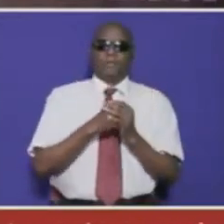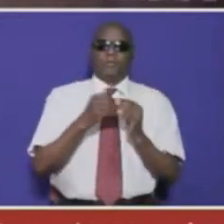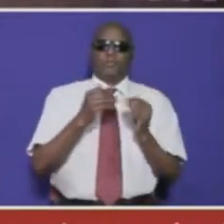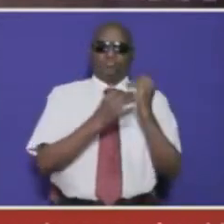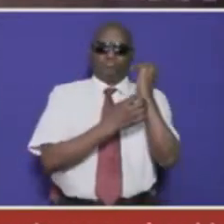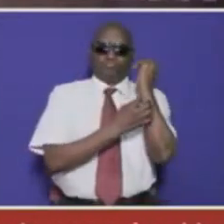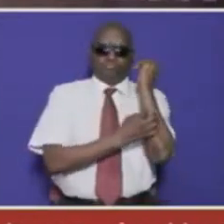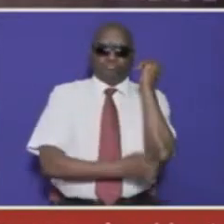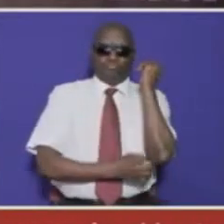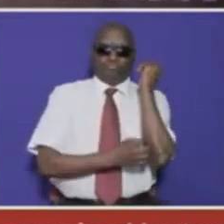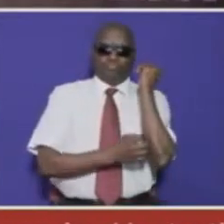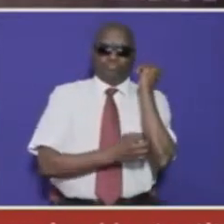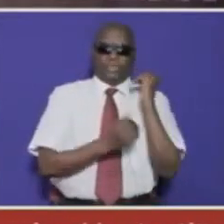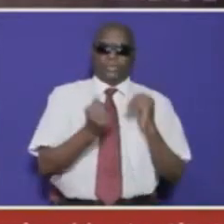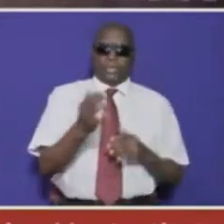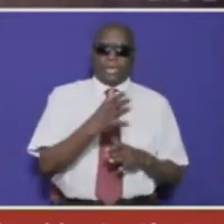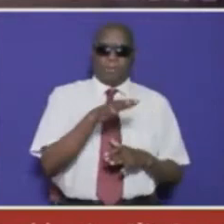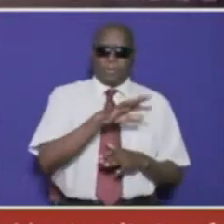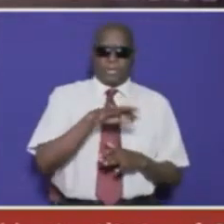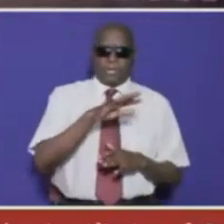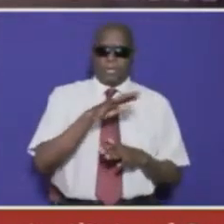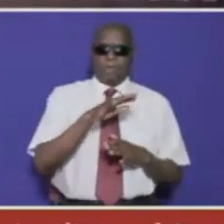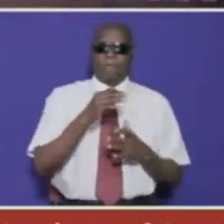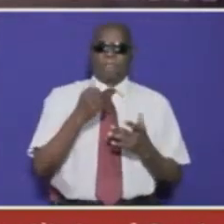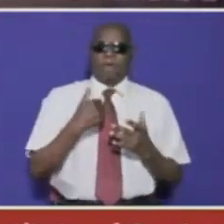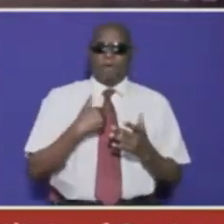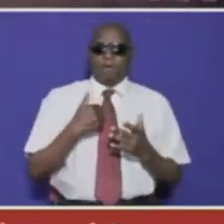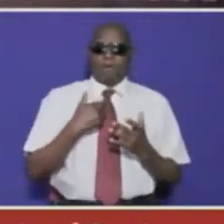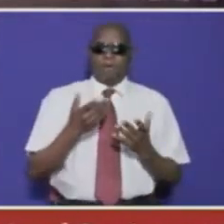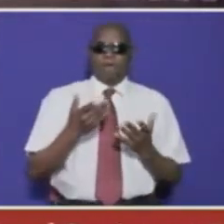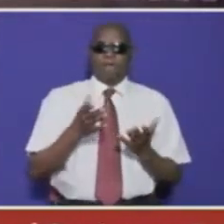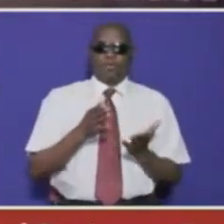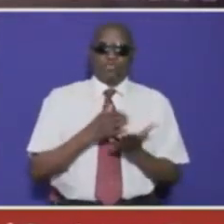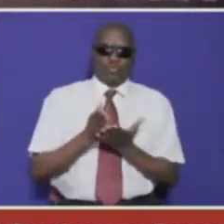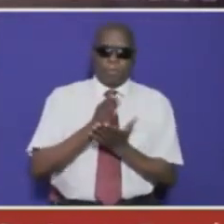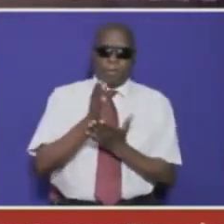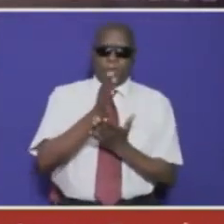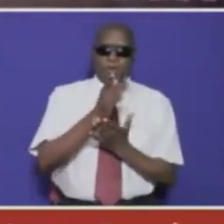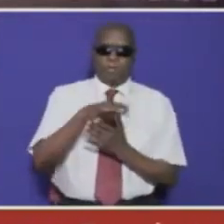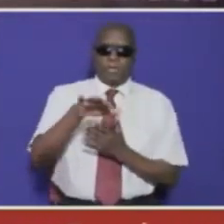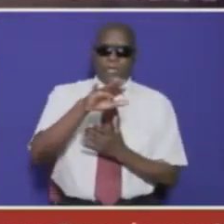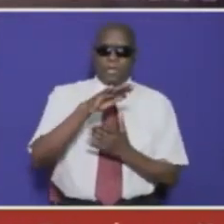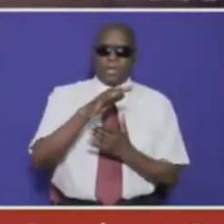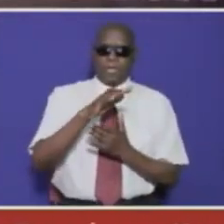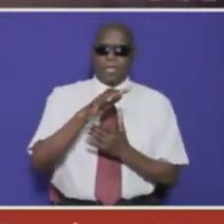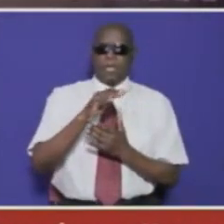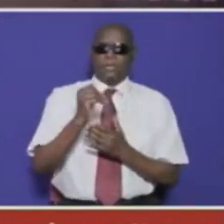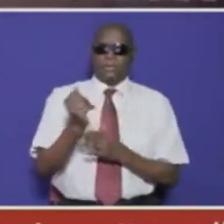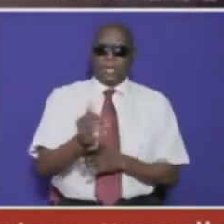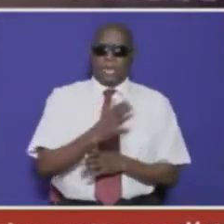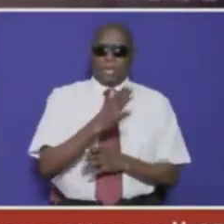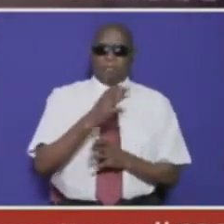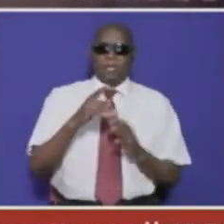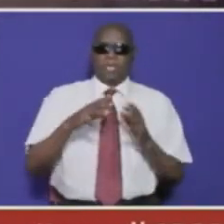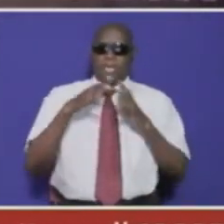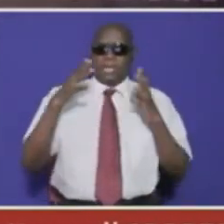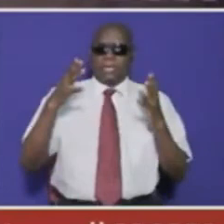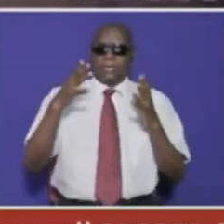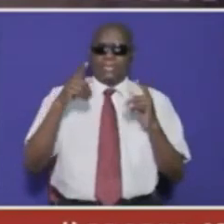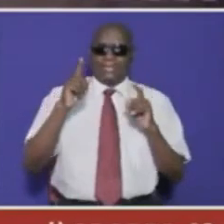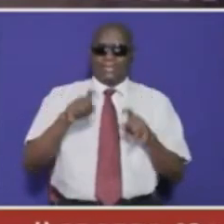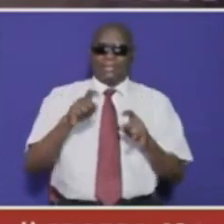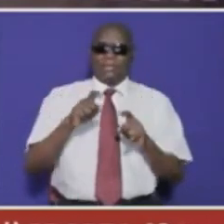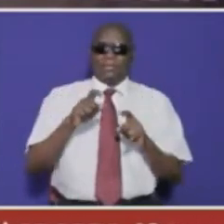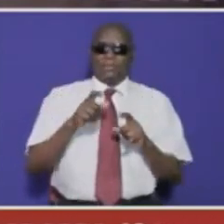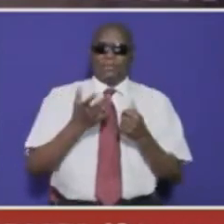and MOWASCO will survey to map out all the informal settlements and determine where there are greatest needs to set up